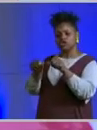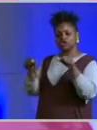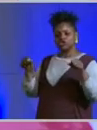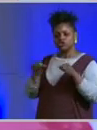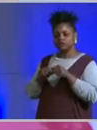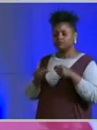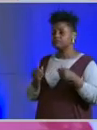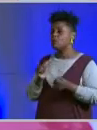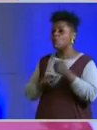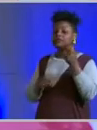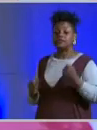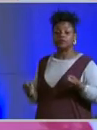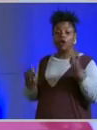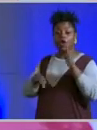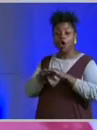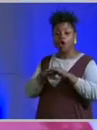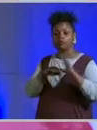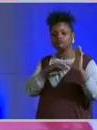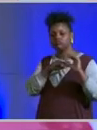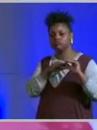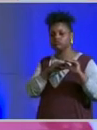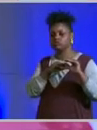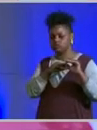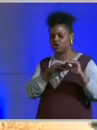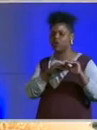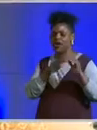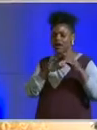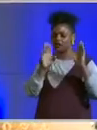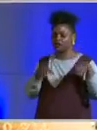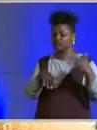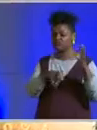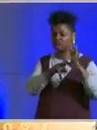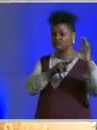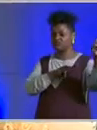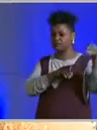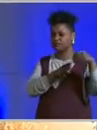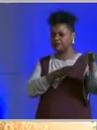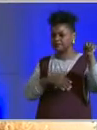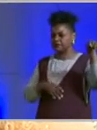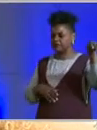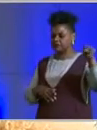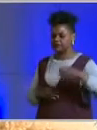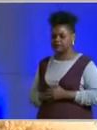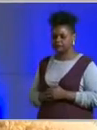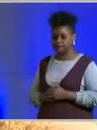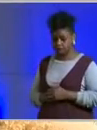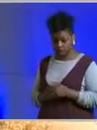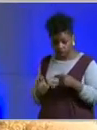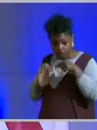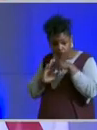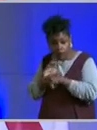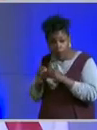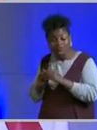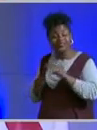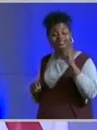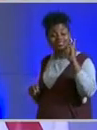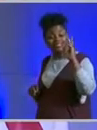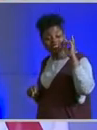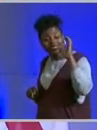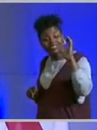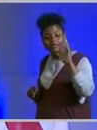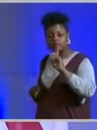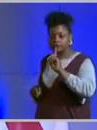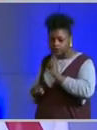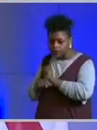on subsidized housing by far. And I'll take one further. DC did more